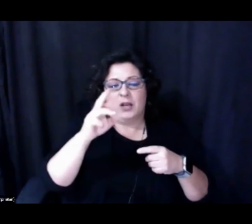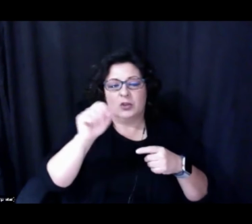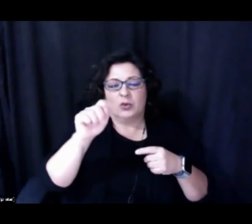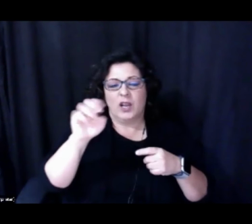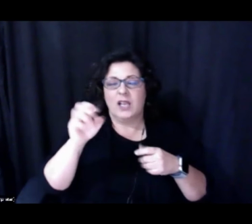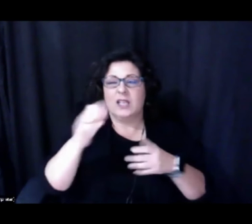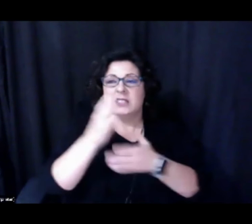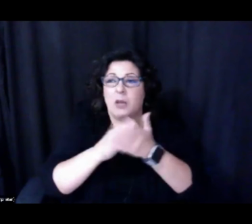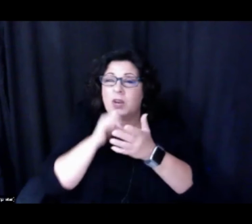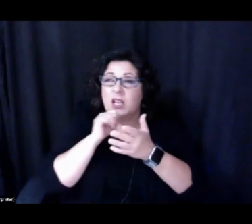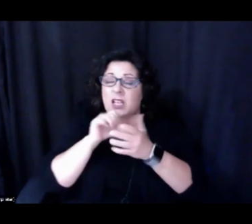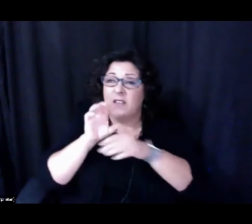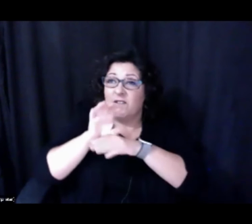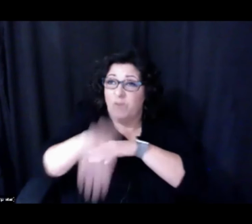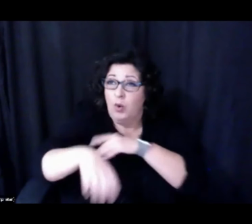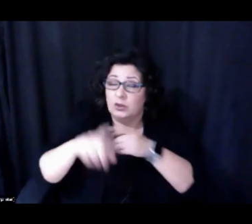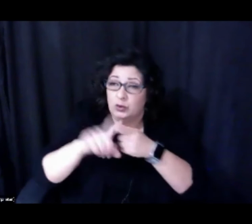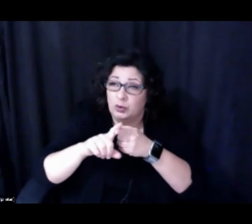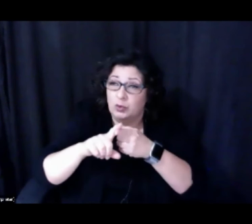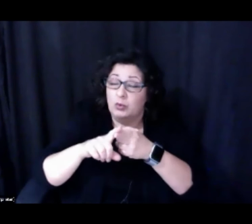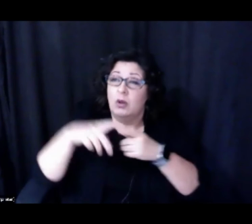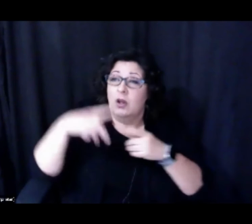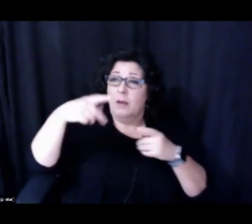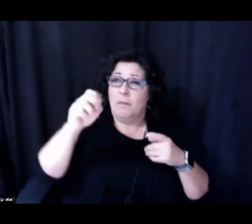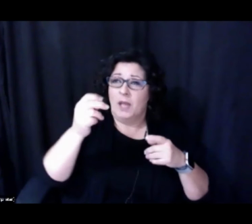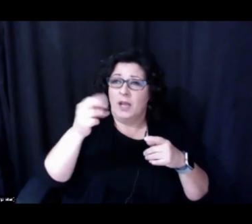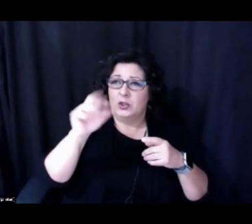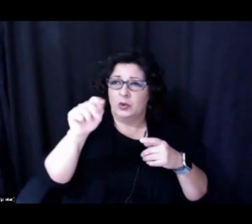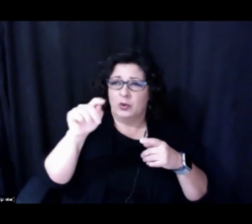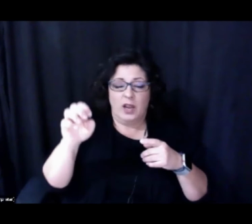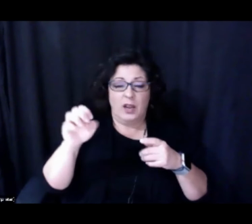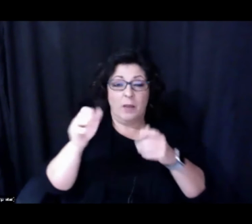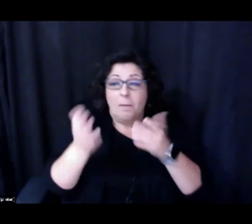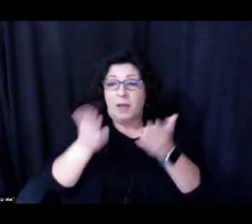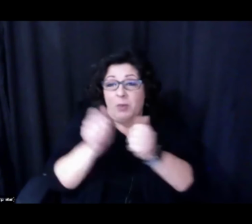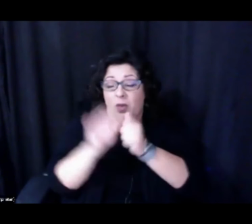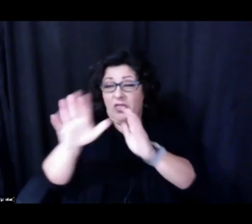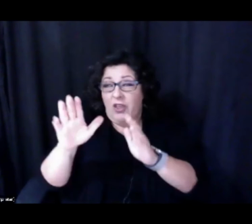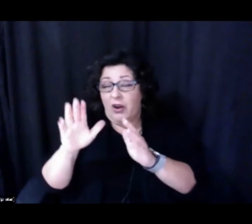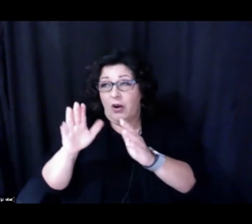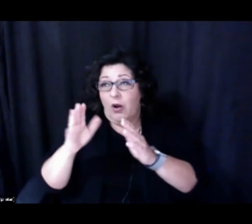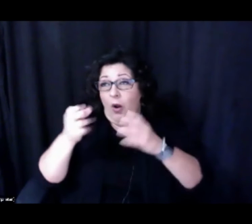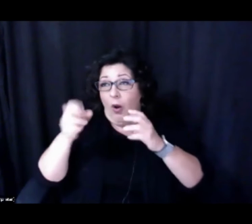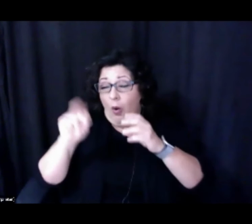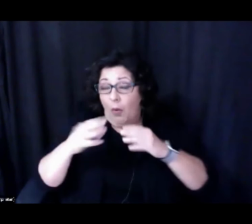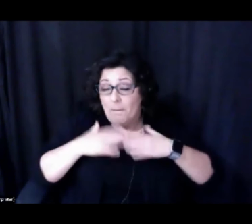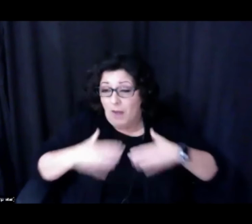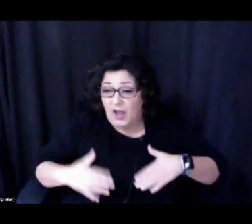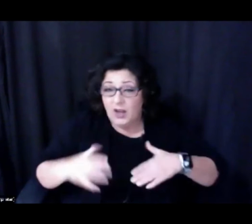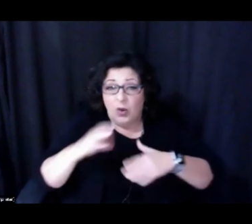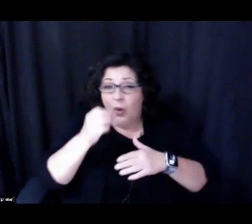someone else without consent, either with their own body or with an object.